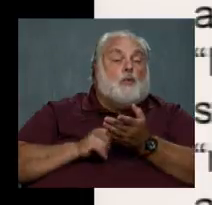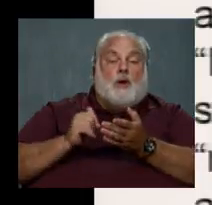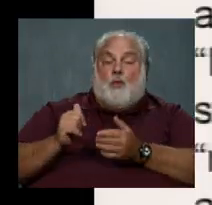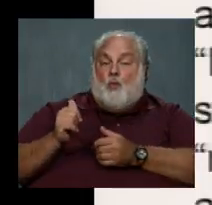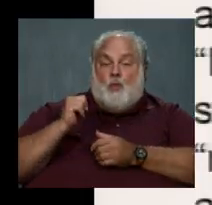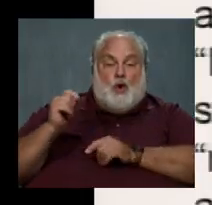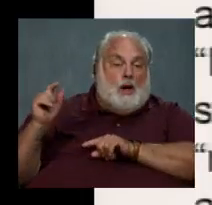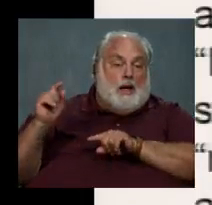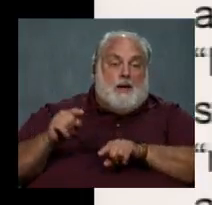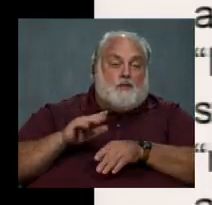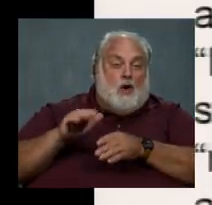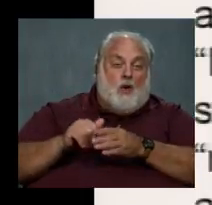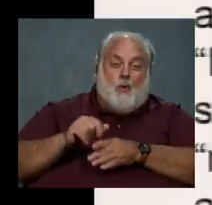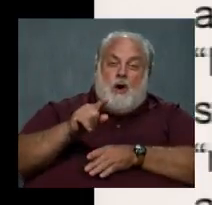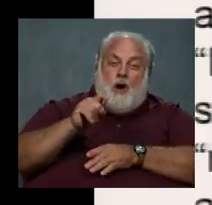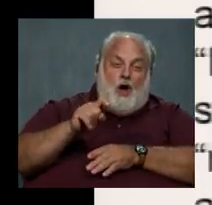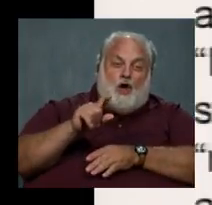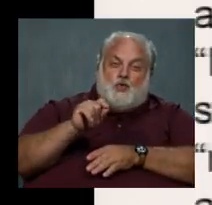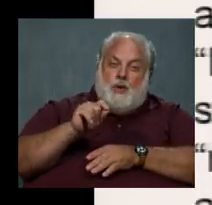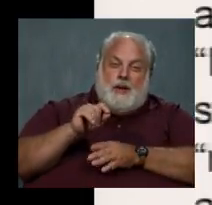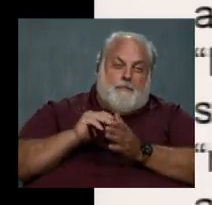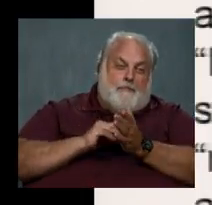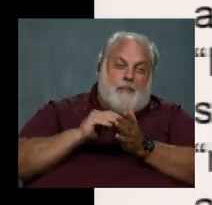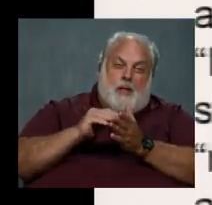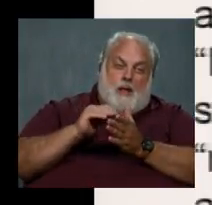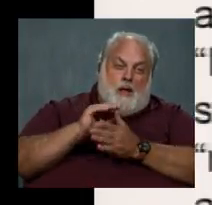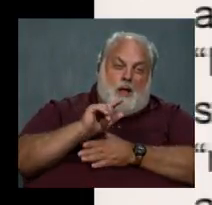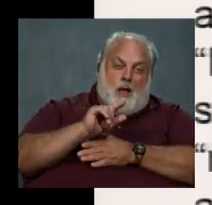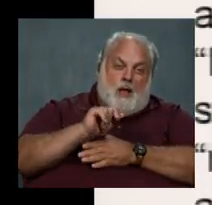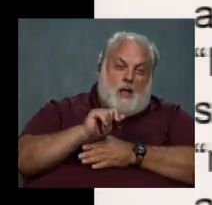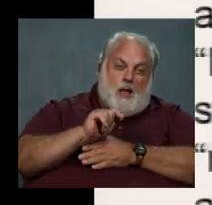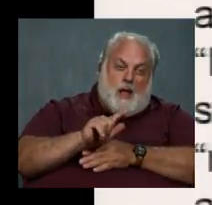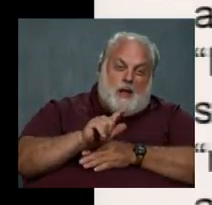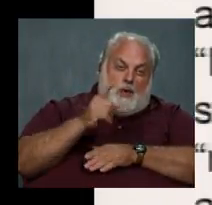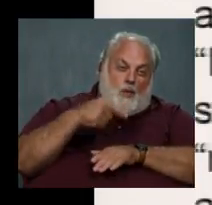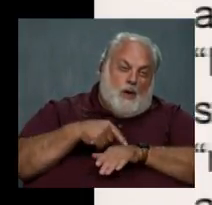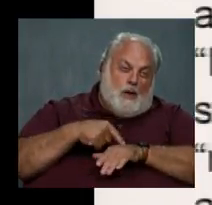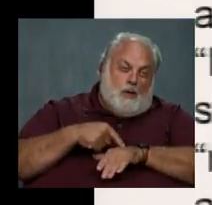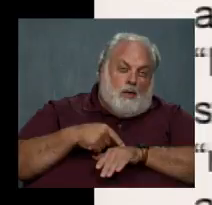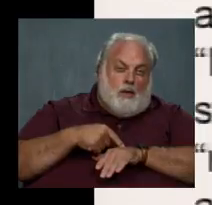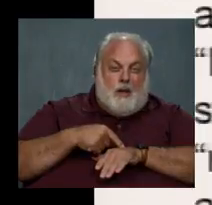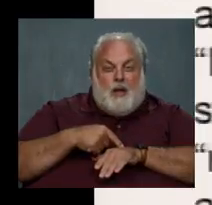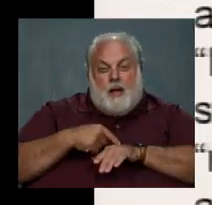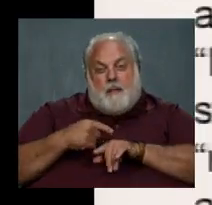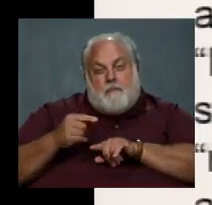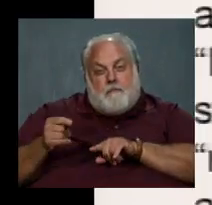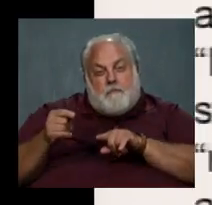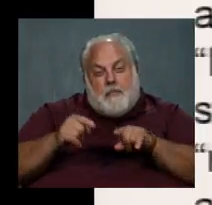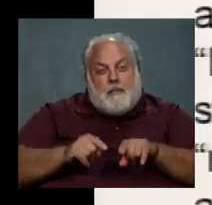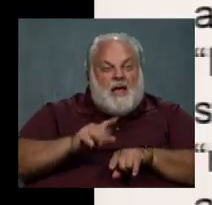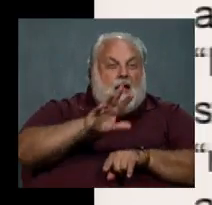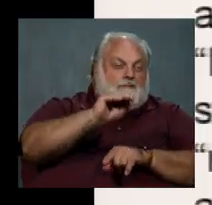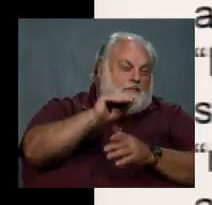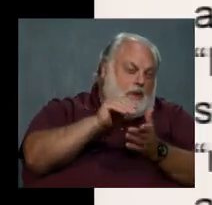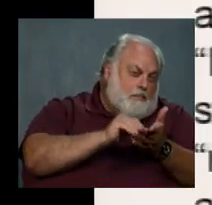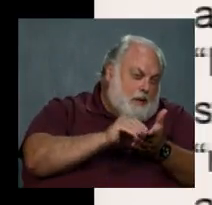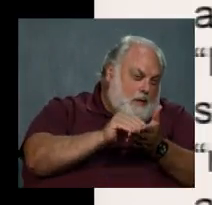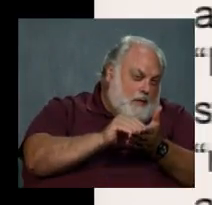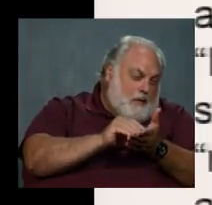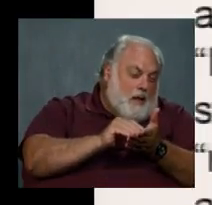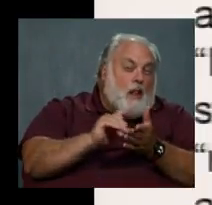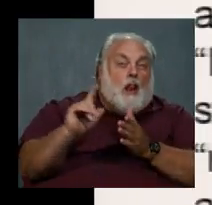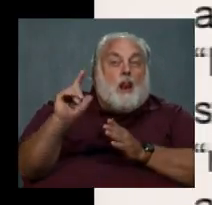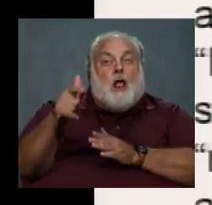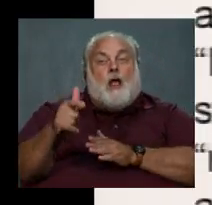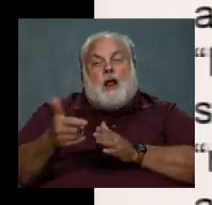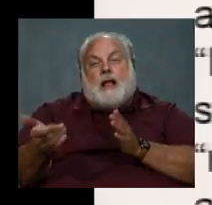come for all 120 million gallons at once. We're going to come for 50 million gallons at some point in the future, and then we might come for